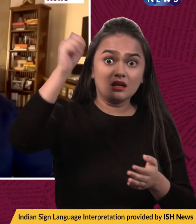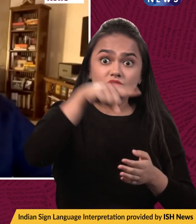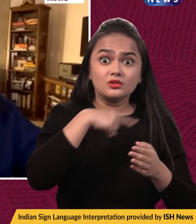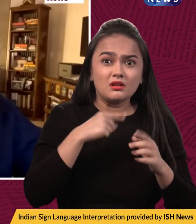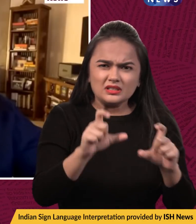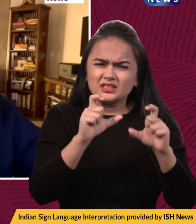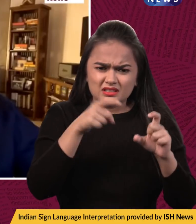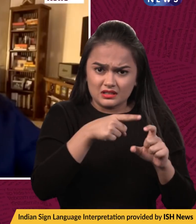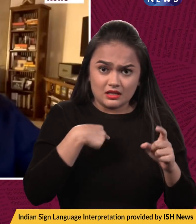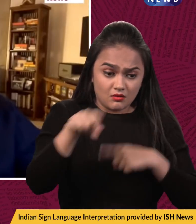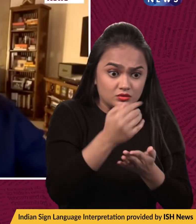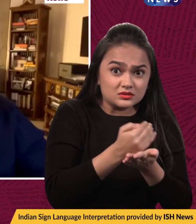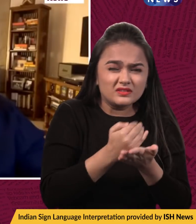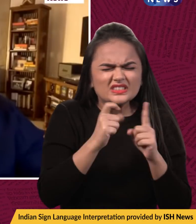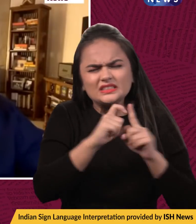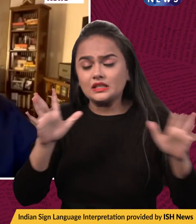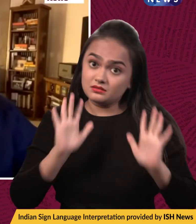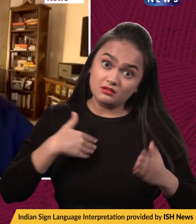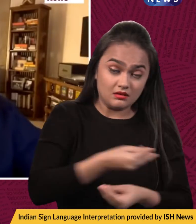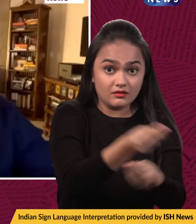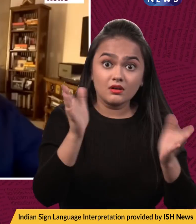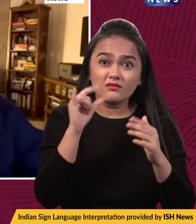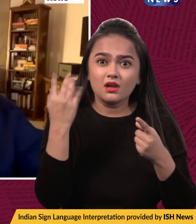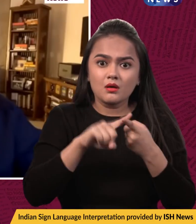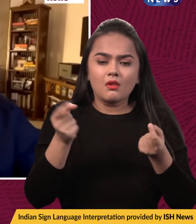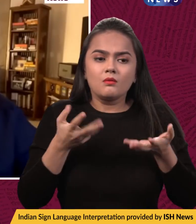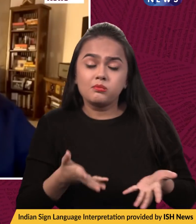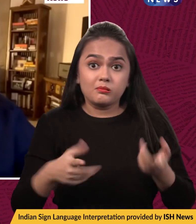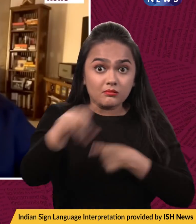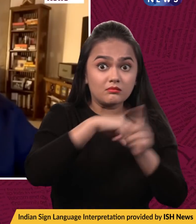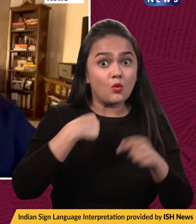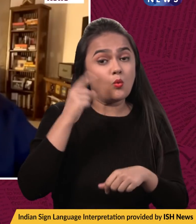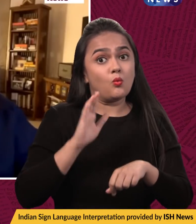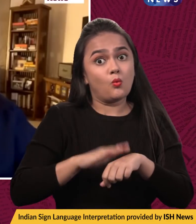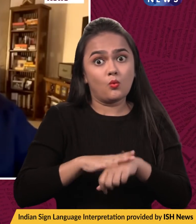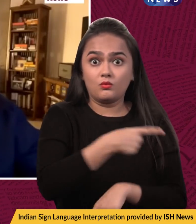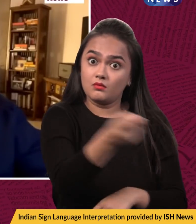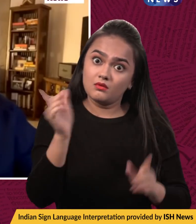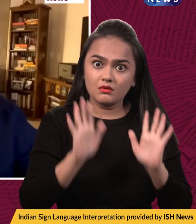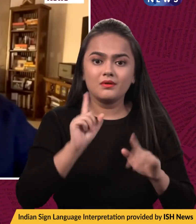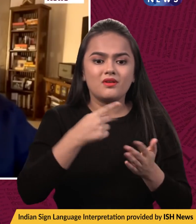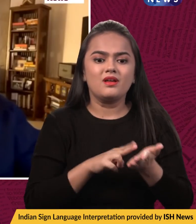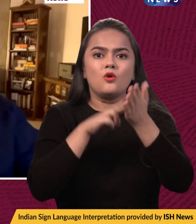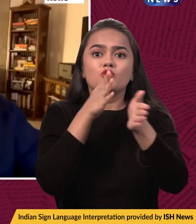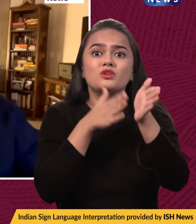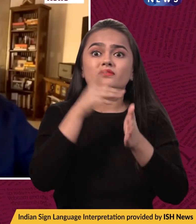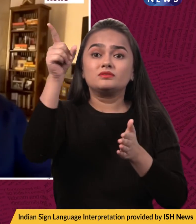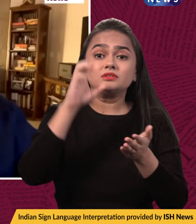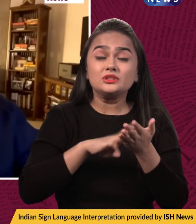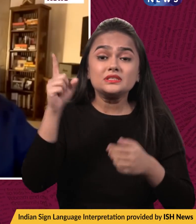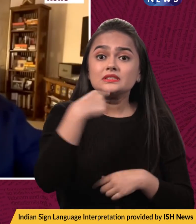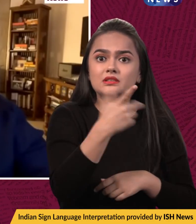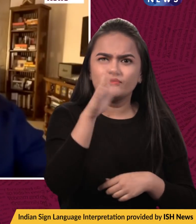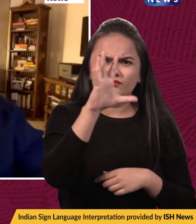a very stringent act, if anyone tries to disrupt normalcy. The Chief Public Relations Officer of the Northern Railways said that